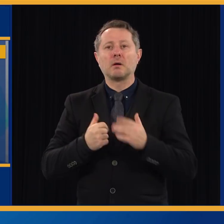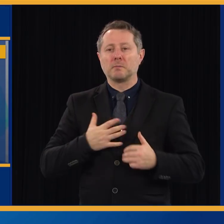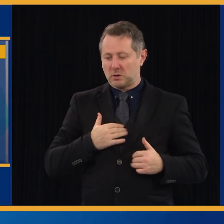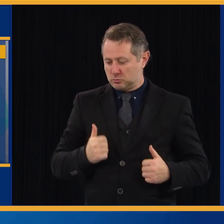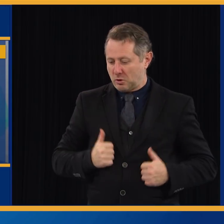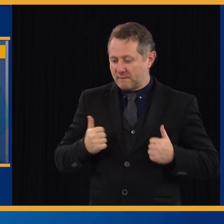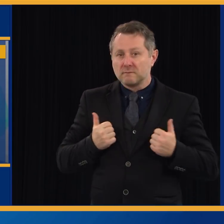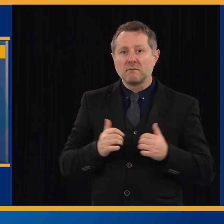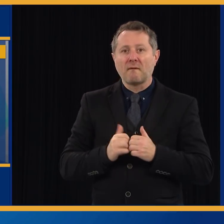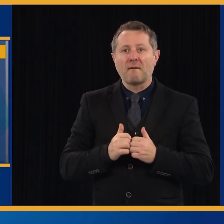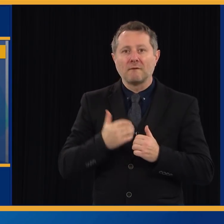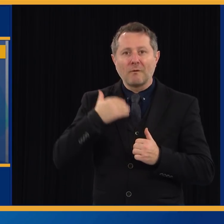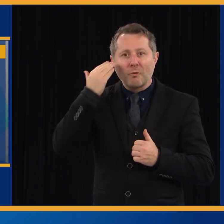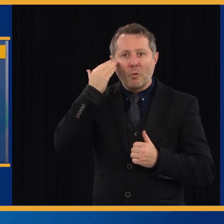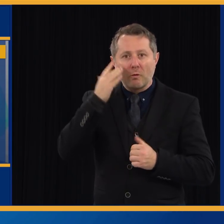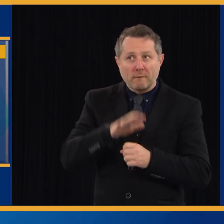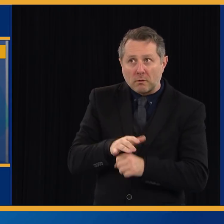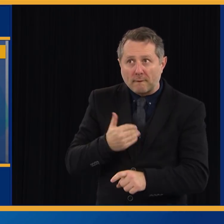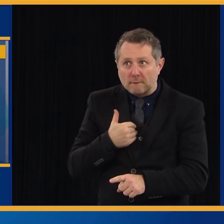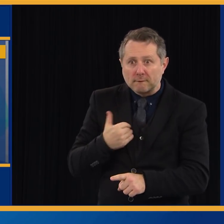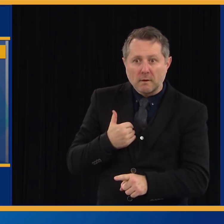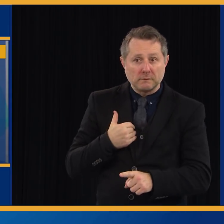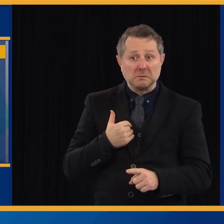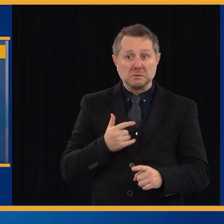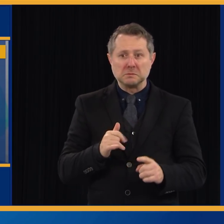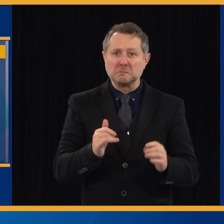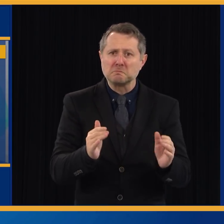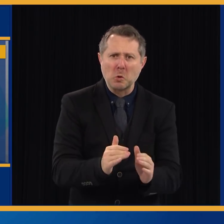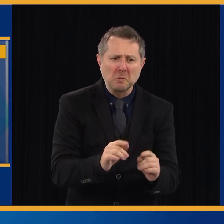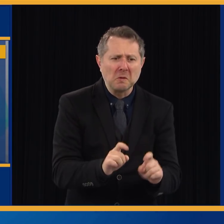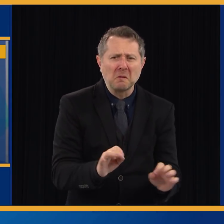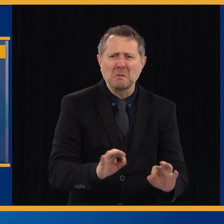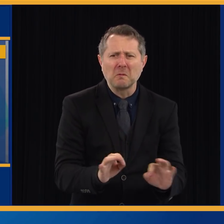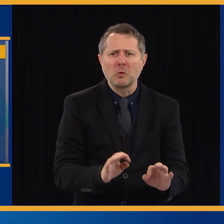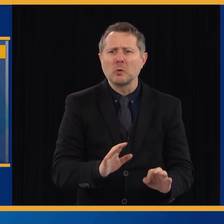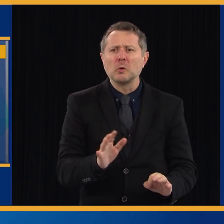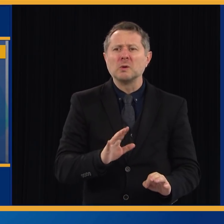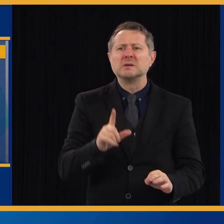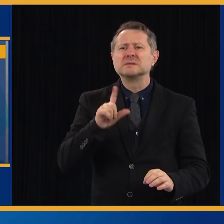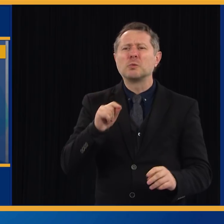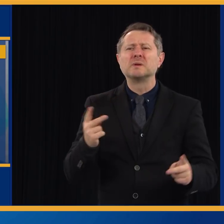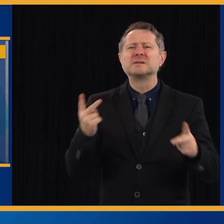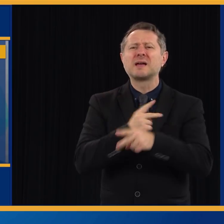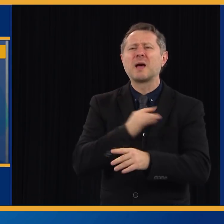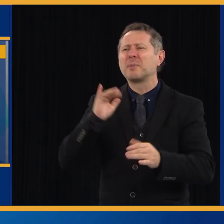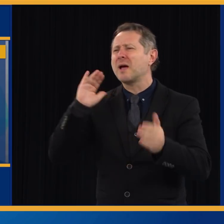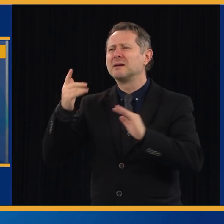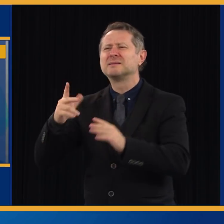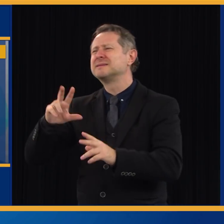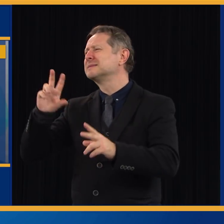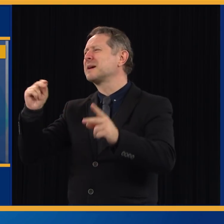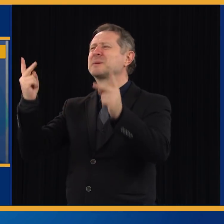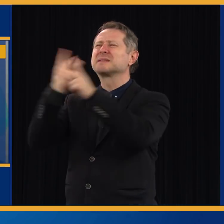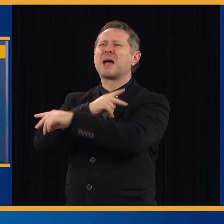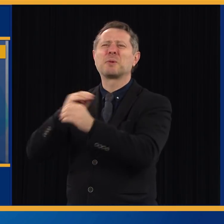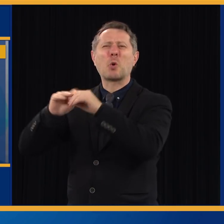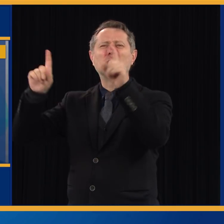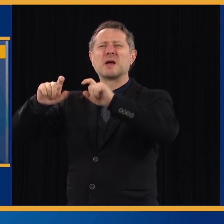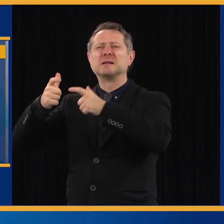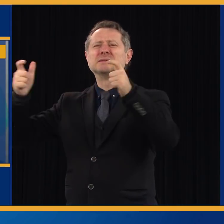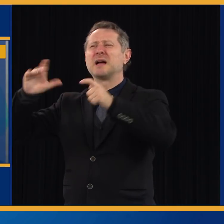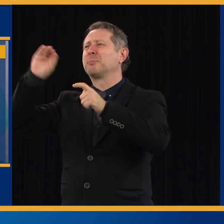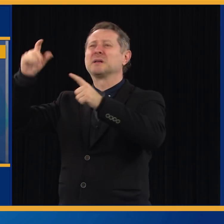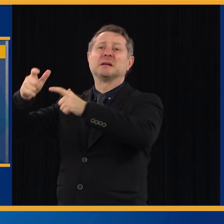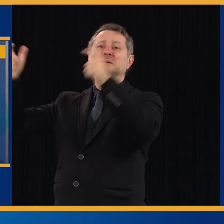of 20, 30, 40, 50 times what the system was doing. So this came out of the blue in many